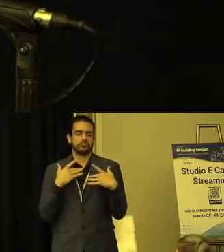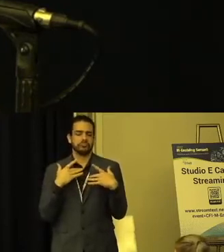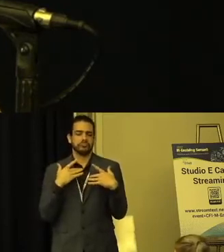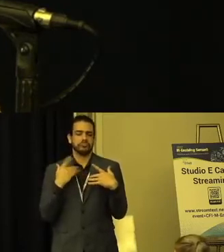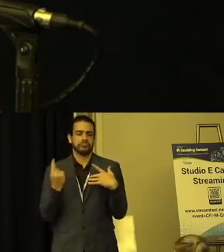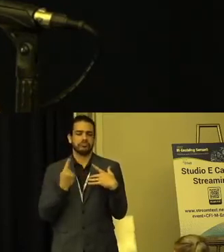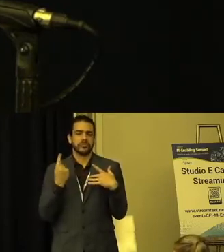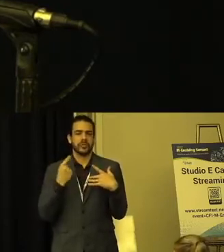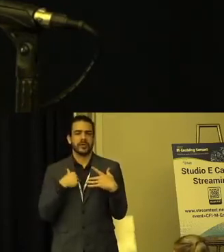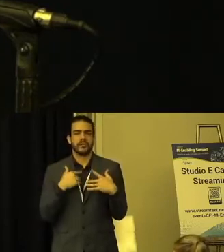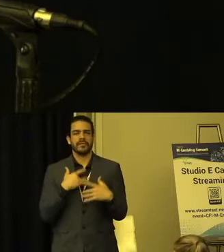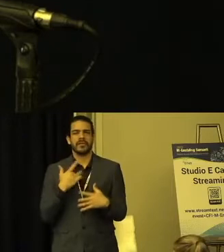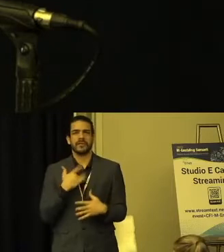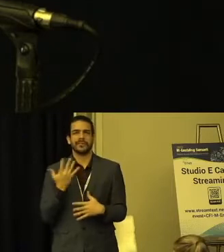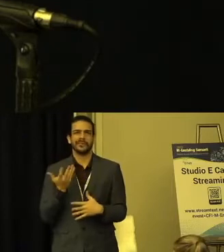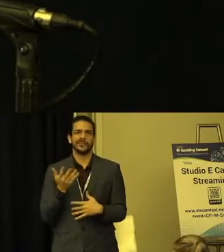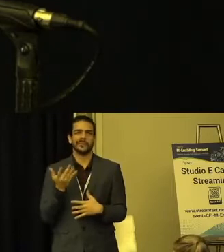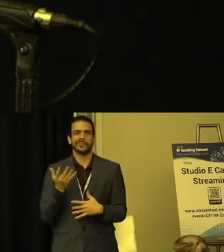a